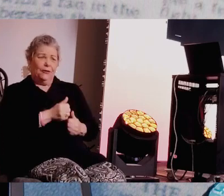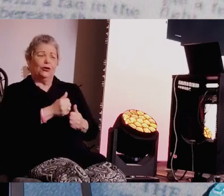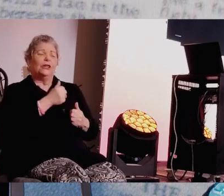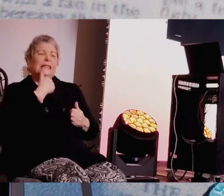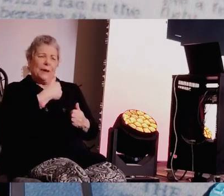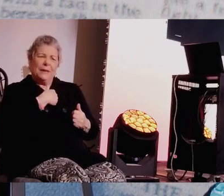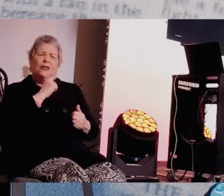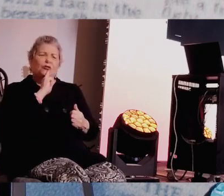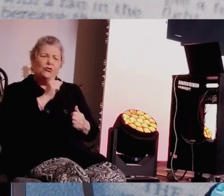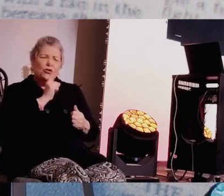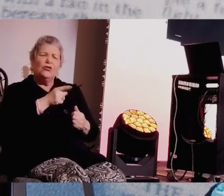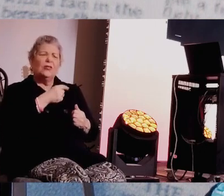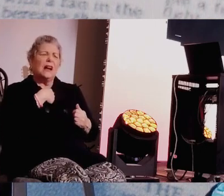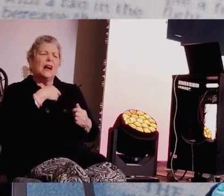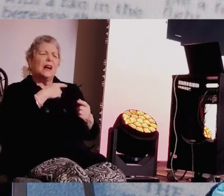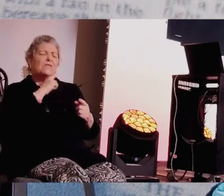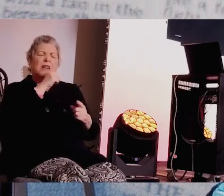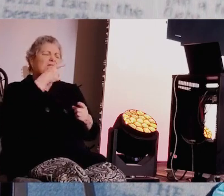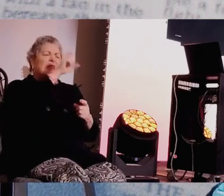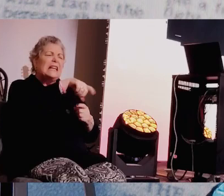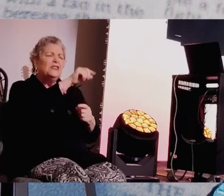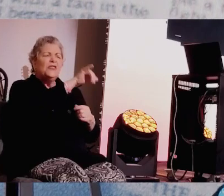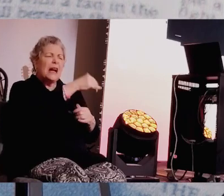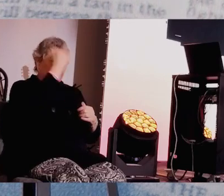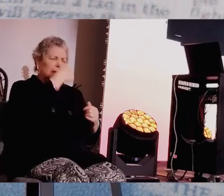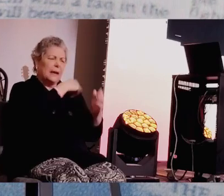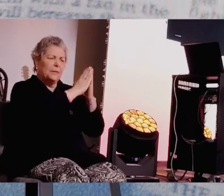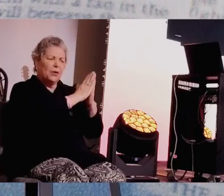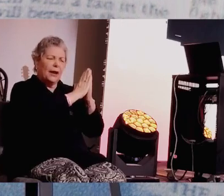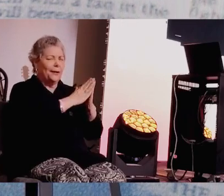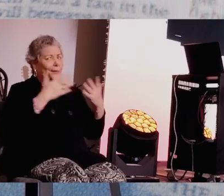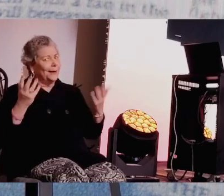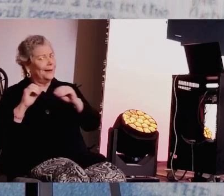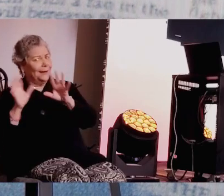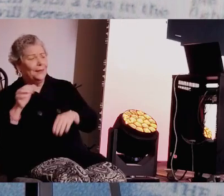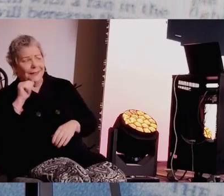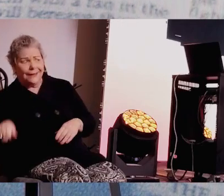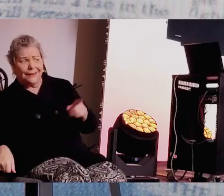Well, Pastor, I don't really need to walk that out because I prayed and it's done. Well, clearly it's not.